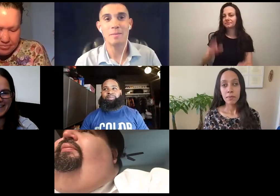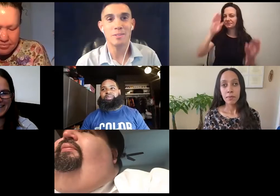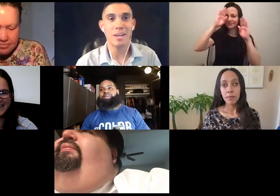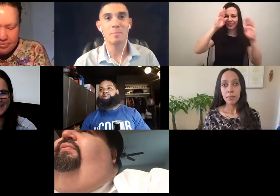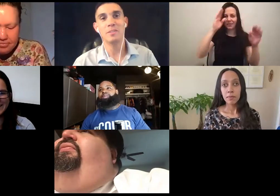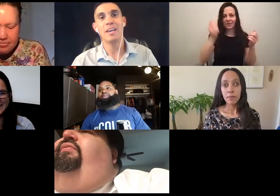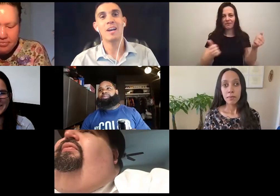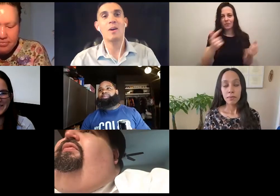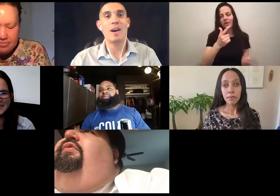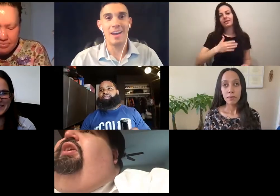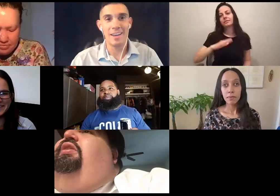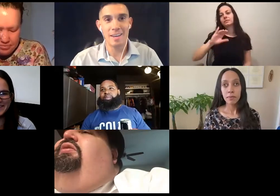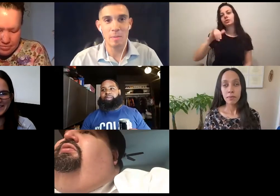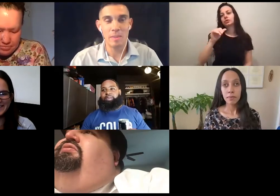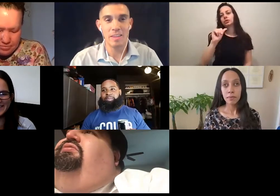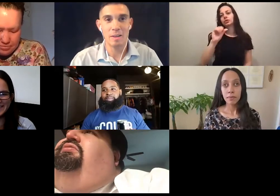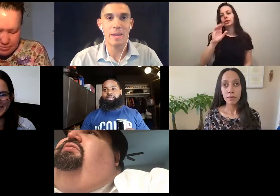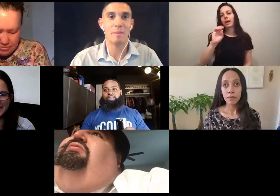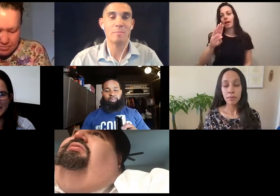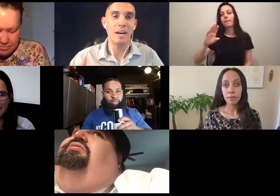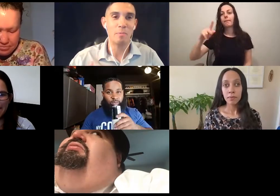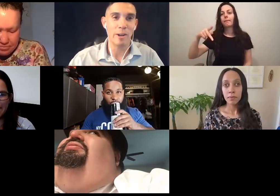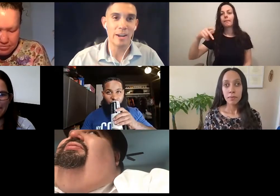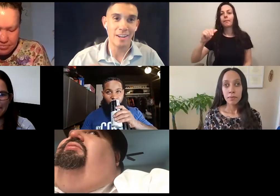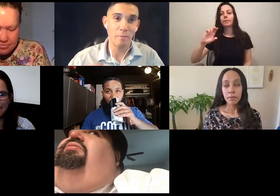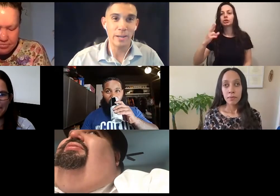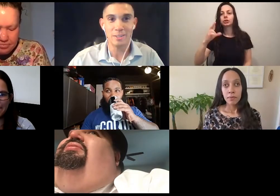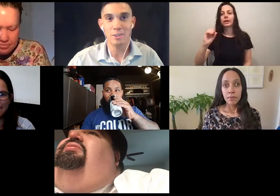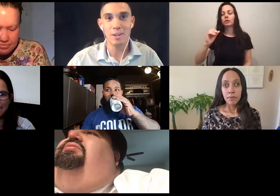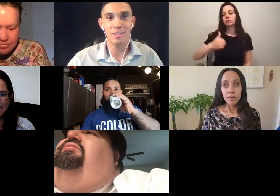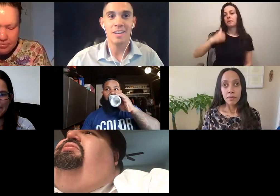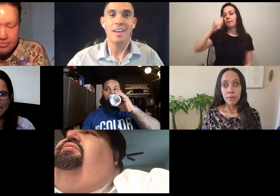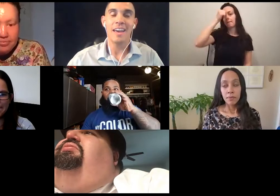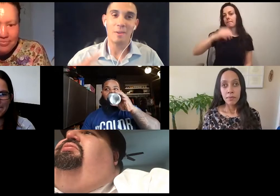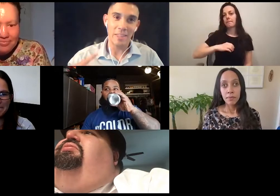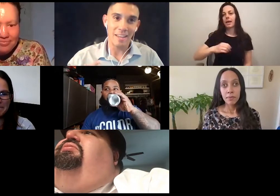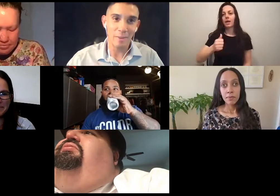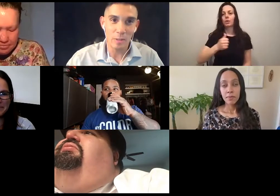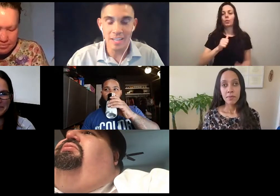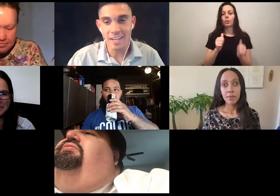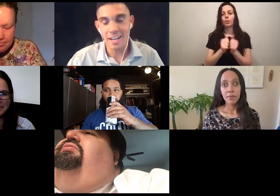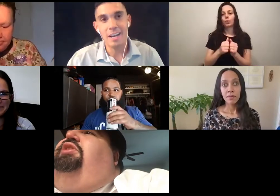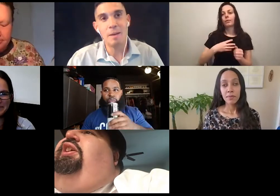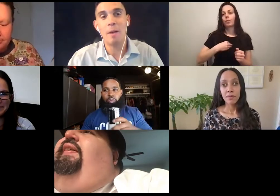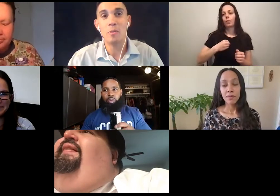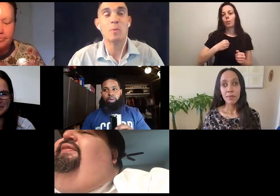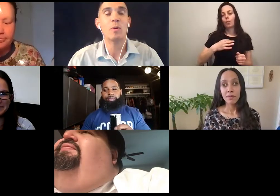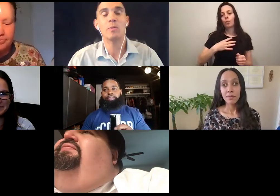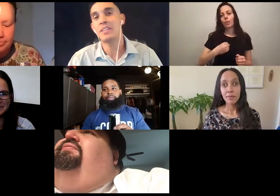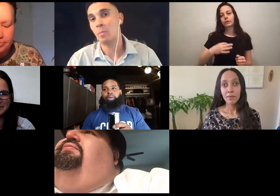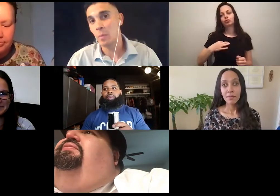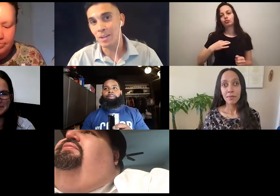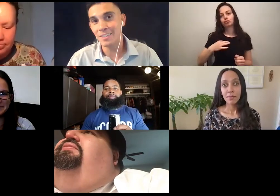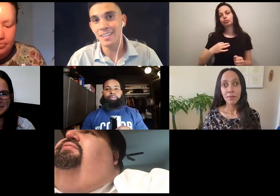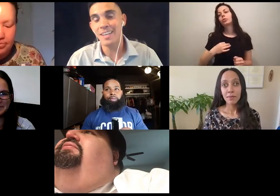My name is Jacob Pacheco. I am the young man up top wearing an off-white shirt and with the headphones in. I was born